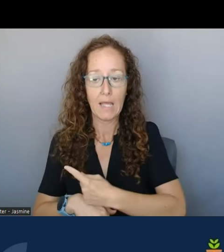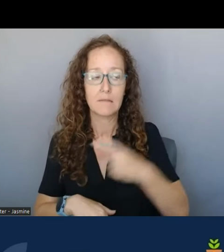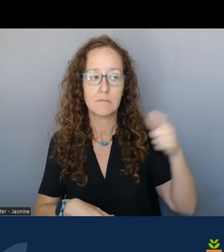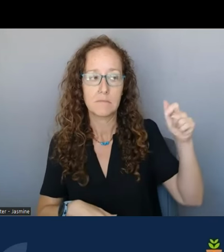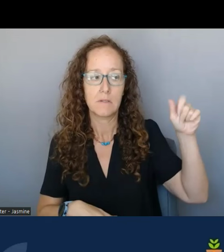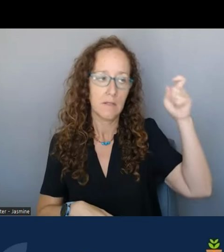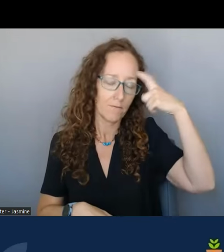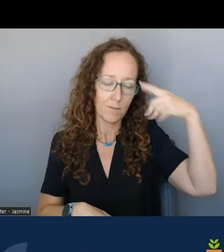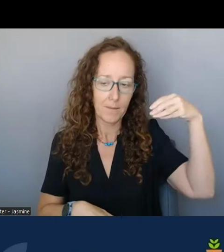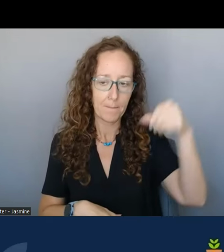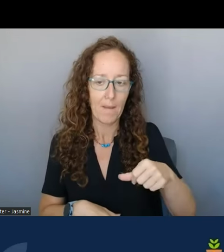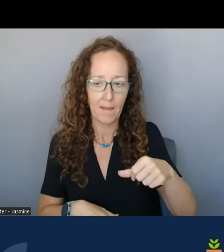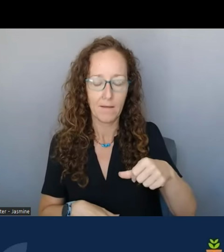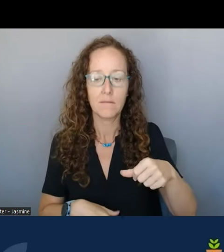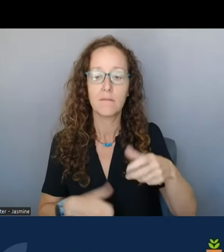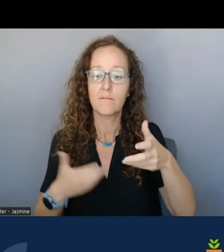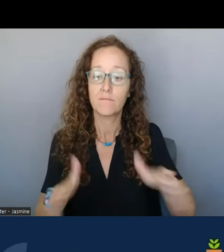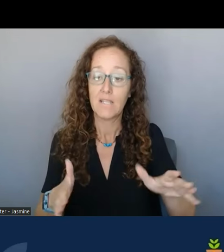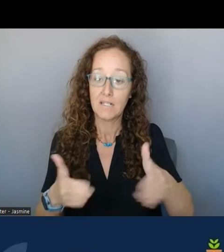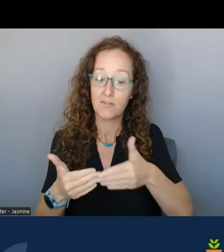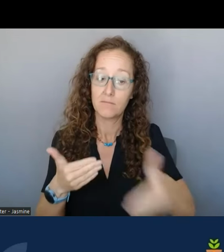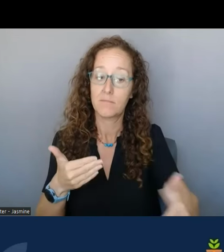for 2022, that's